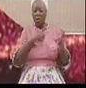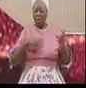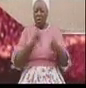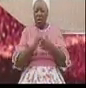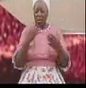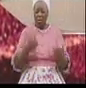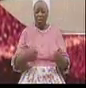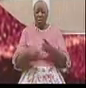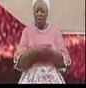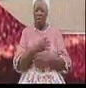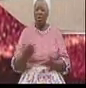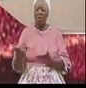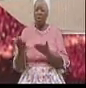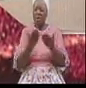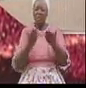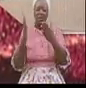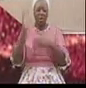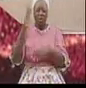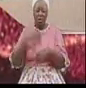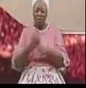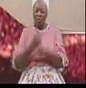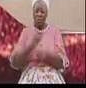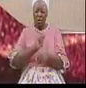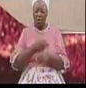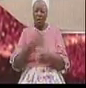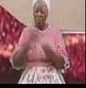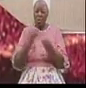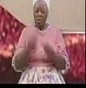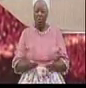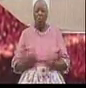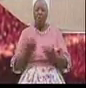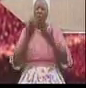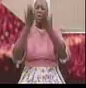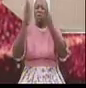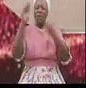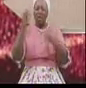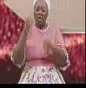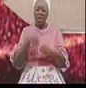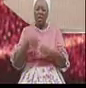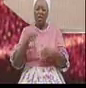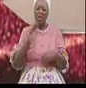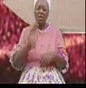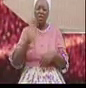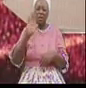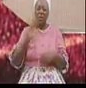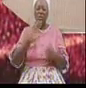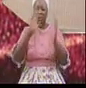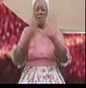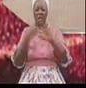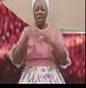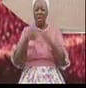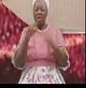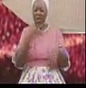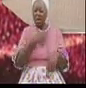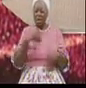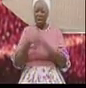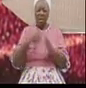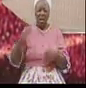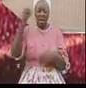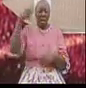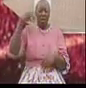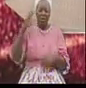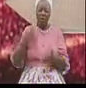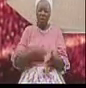service will make us more presentable in the sight, in the light of the gospel, in